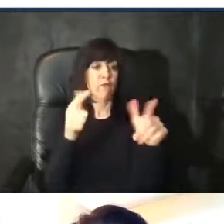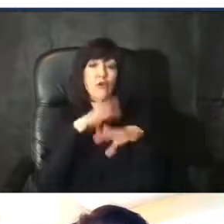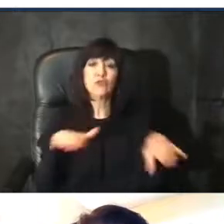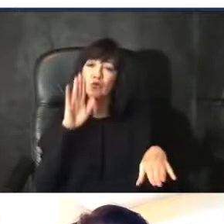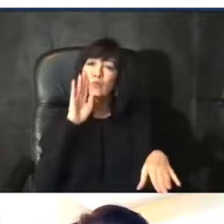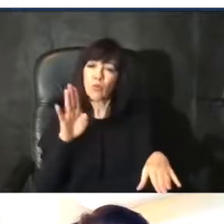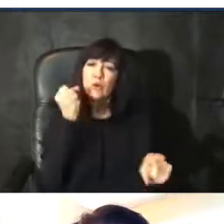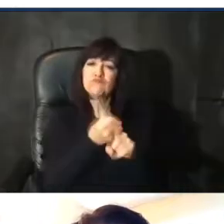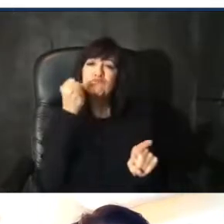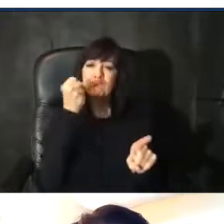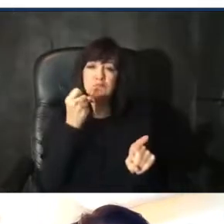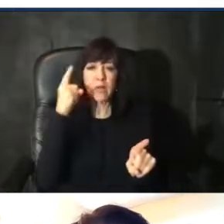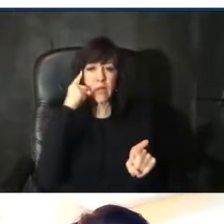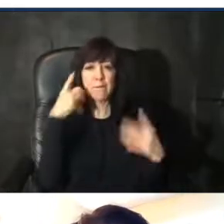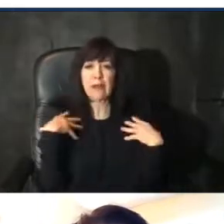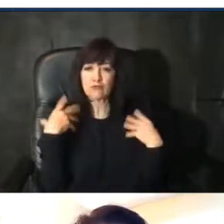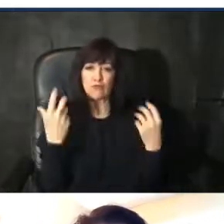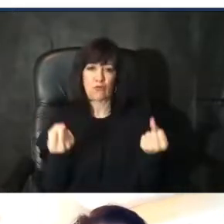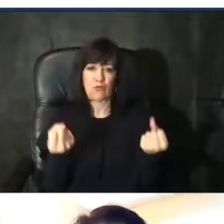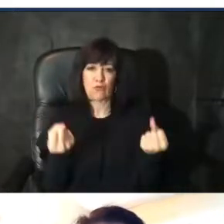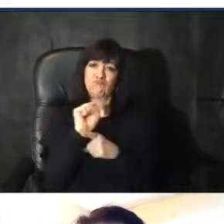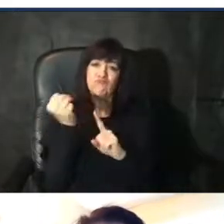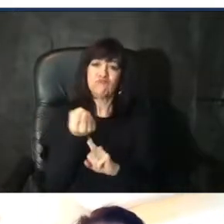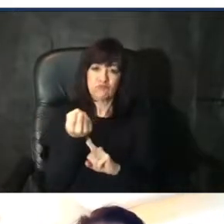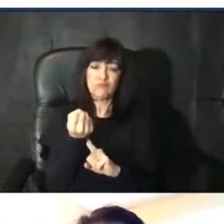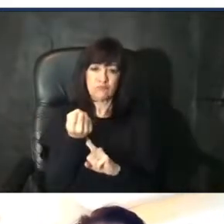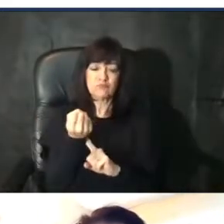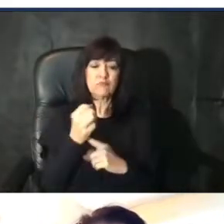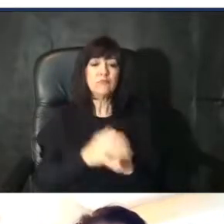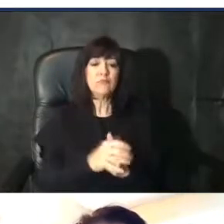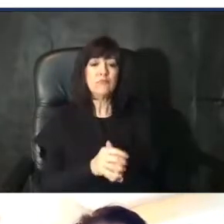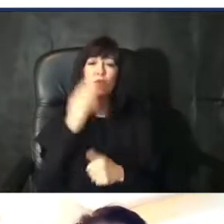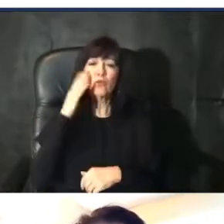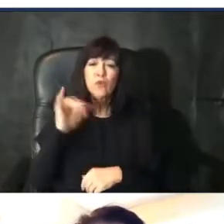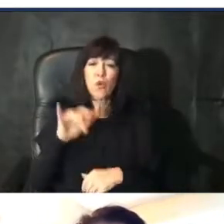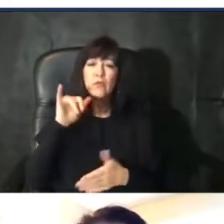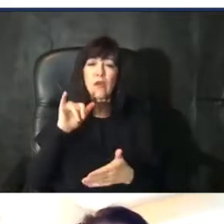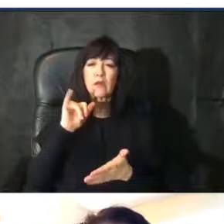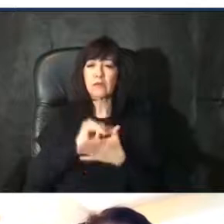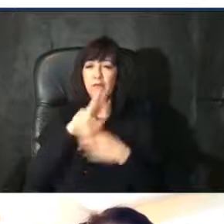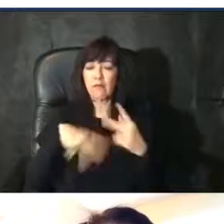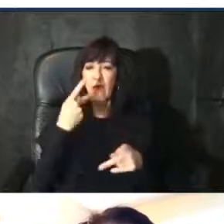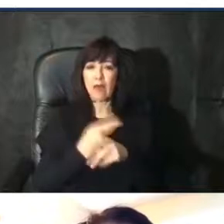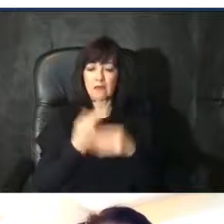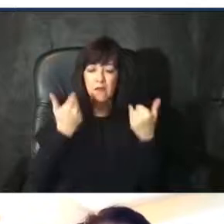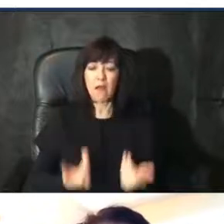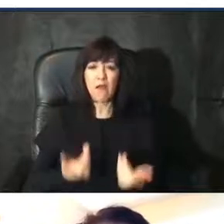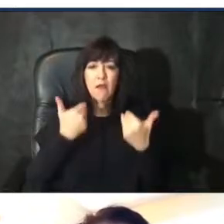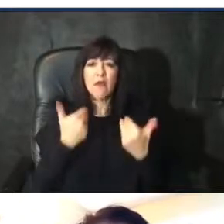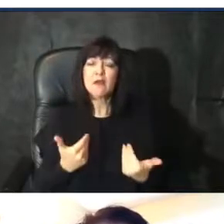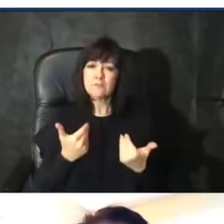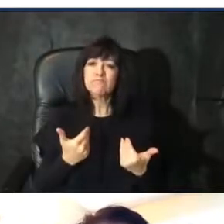health condition. We know that those conditions often start young. So about 50% of